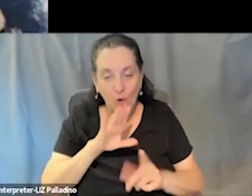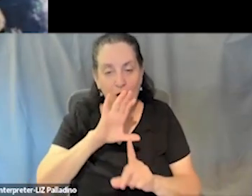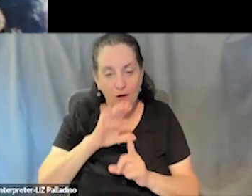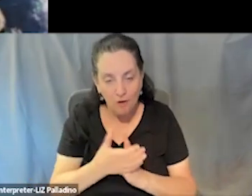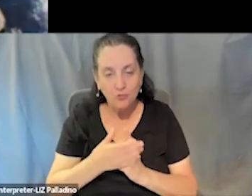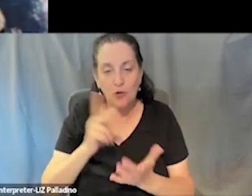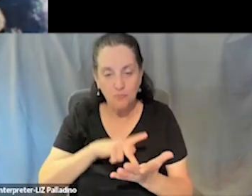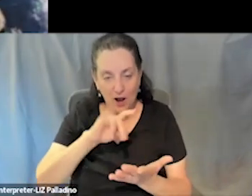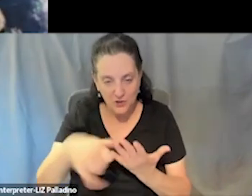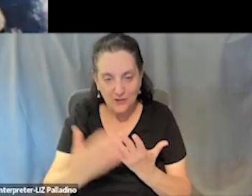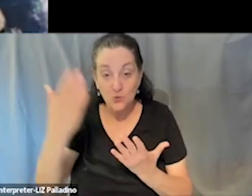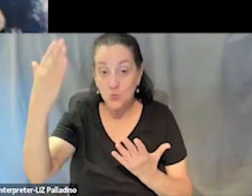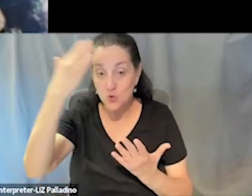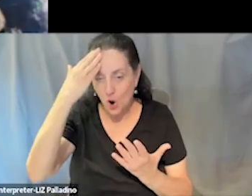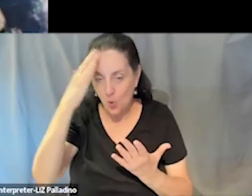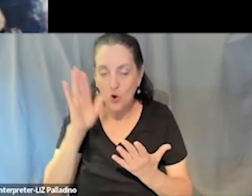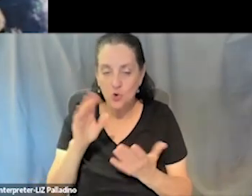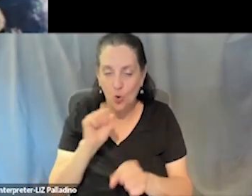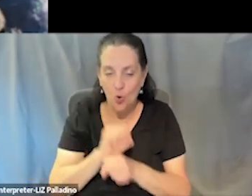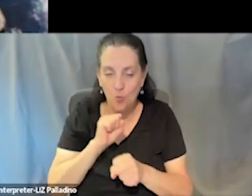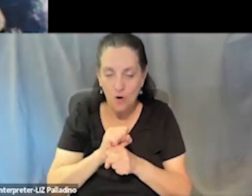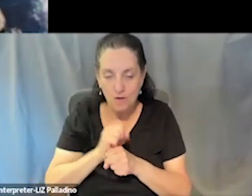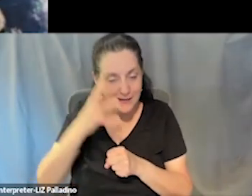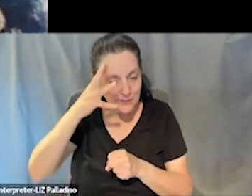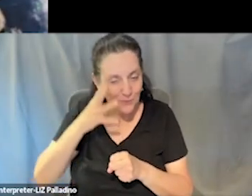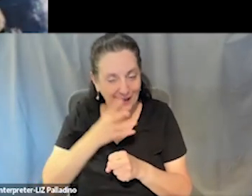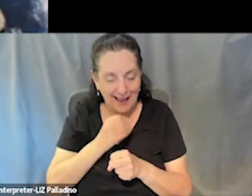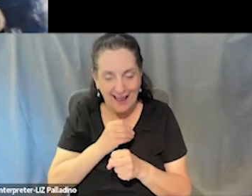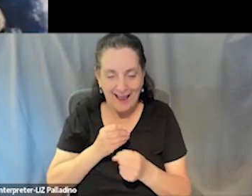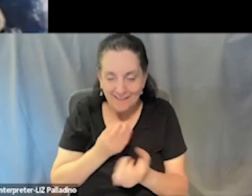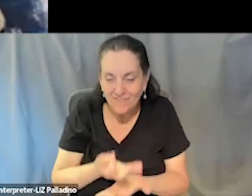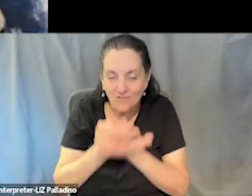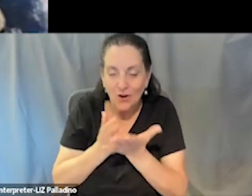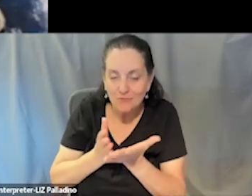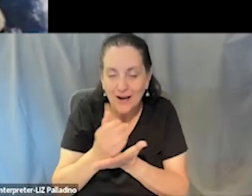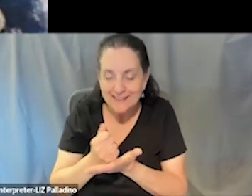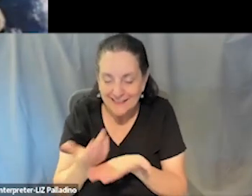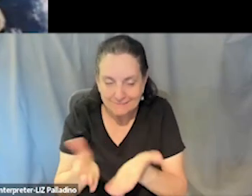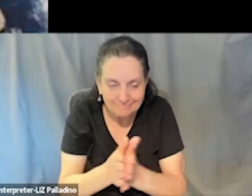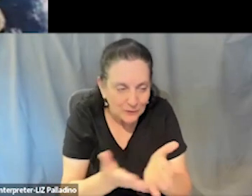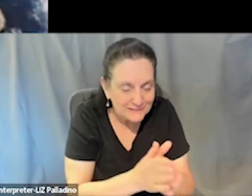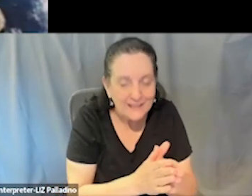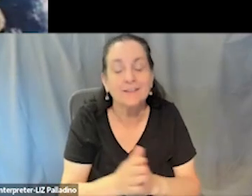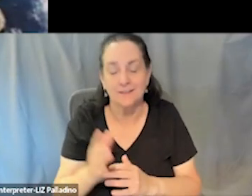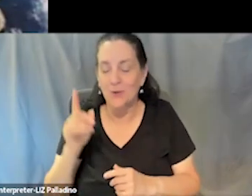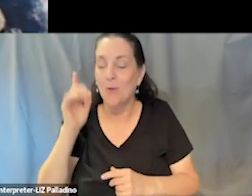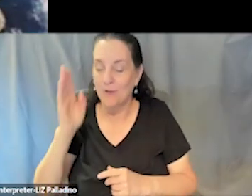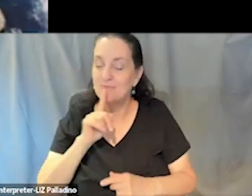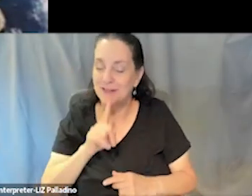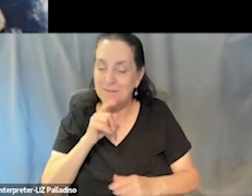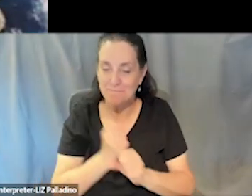to light, of making something exist in the world that didn't exist, and of bringing your creative ideas to others who can enjoy